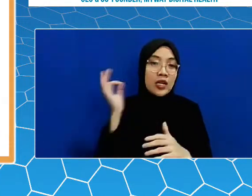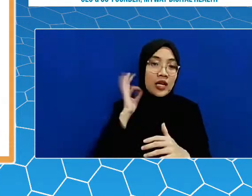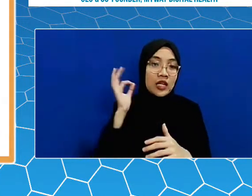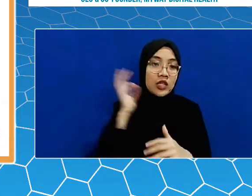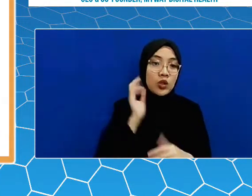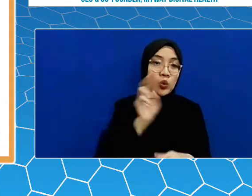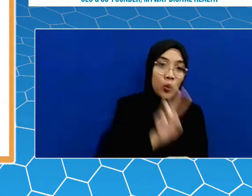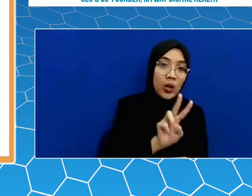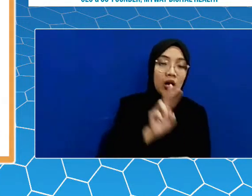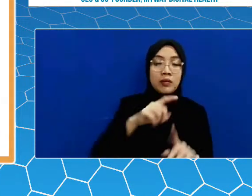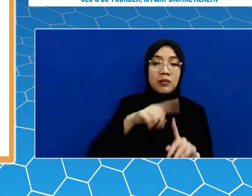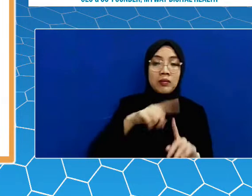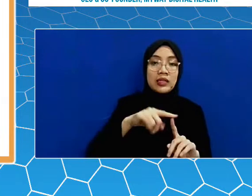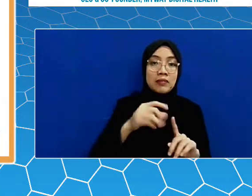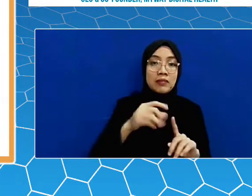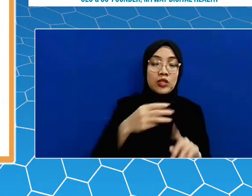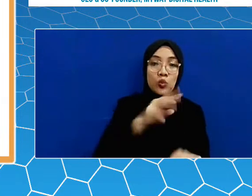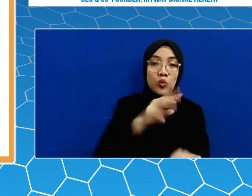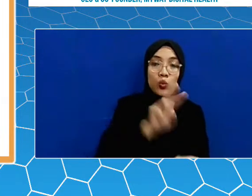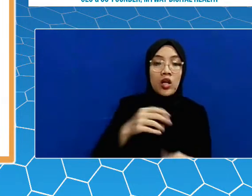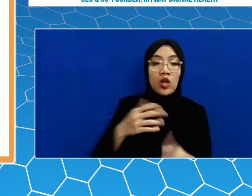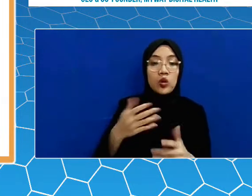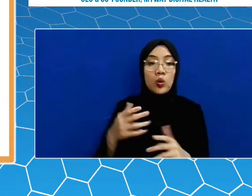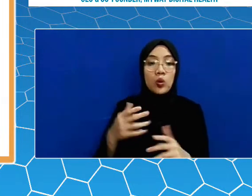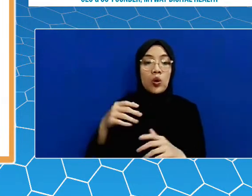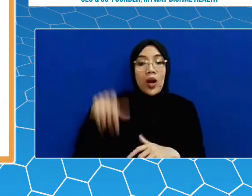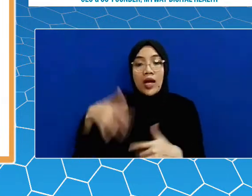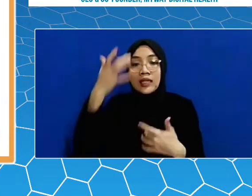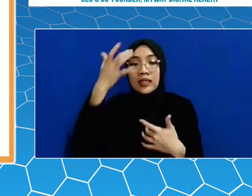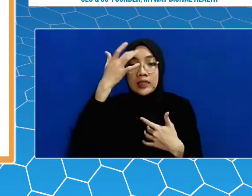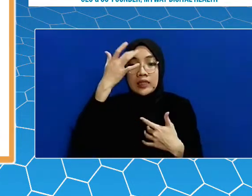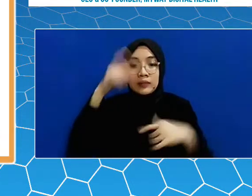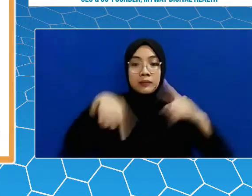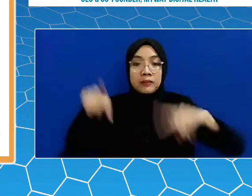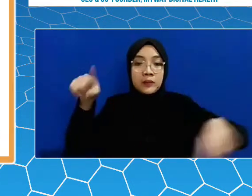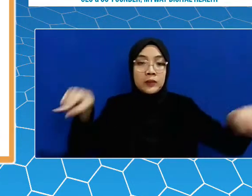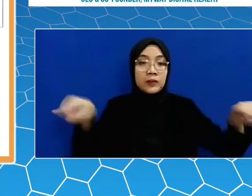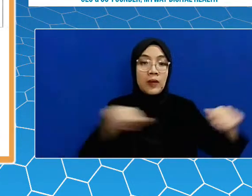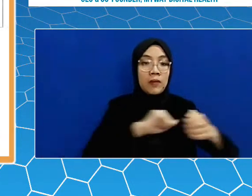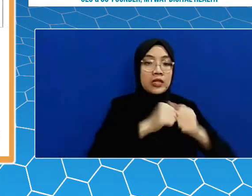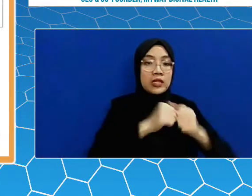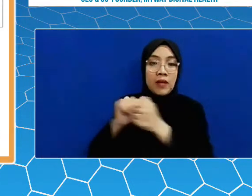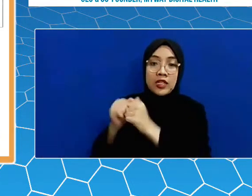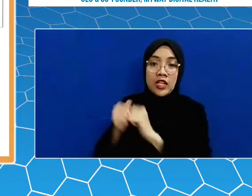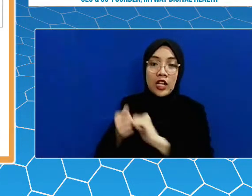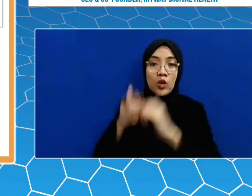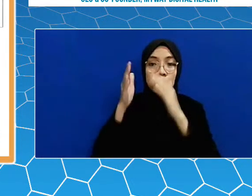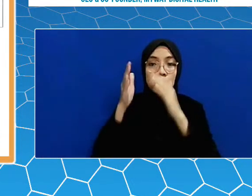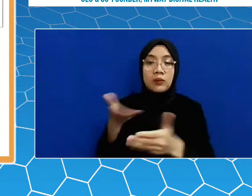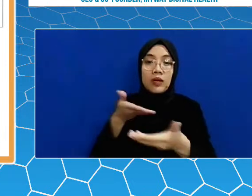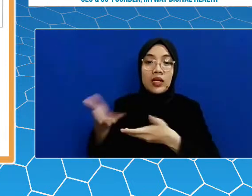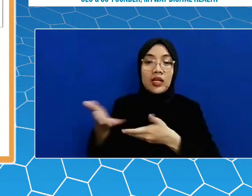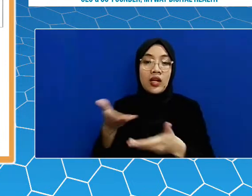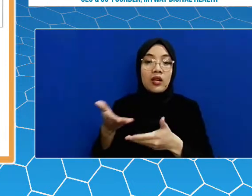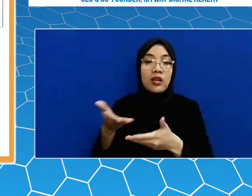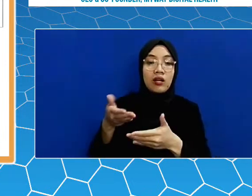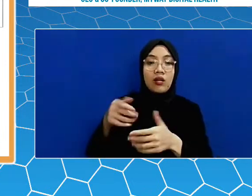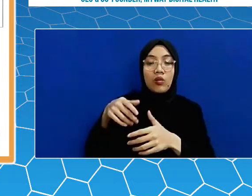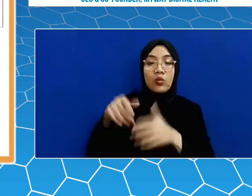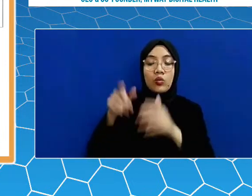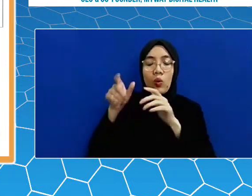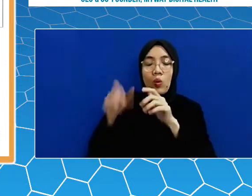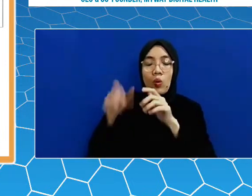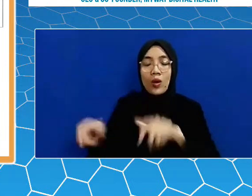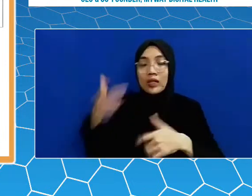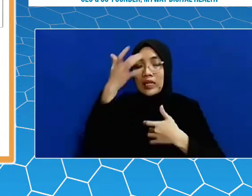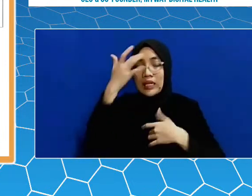with gestational diabetes, and several courses for people with type 1 diabetes. We also have culturalized and translated a lot